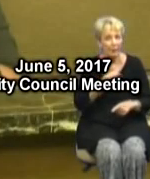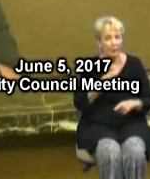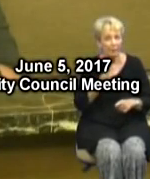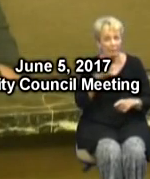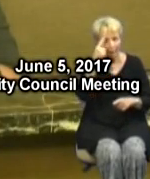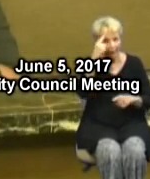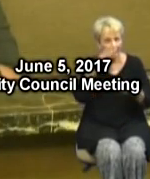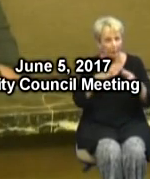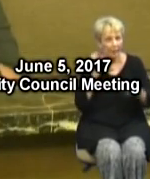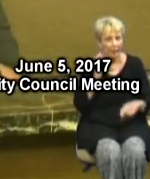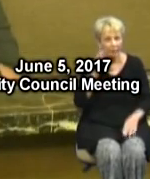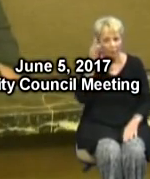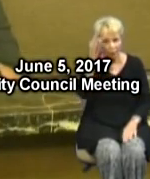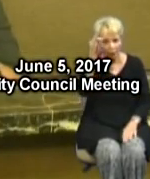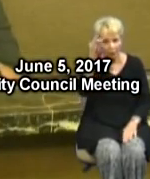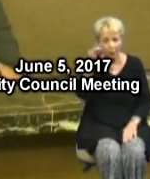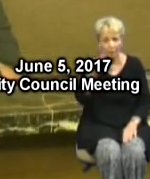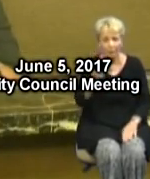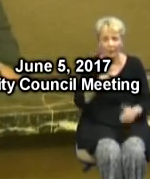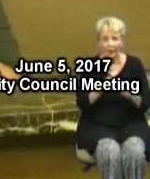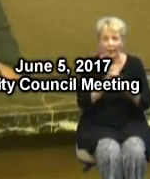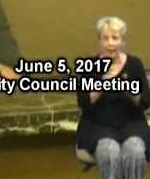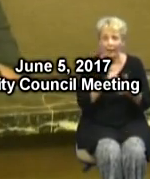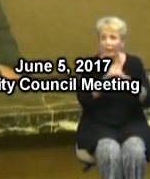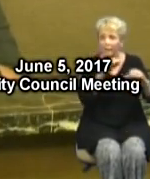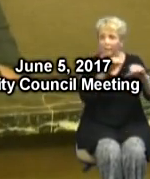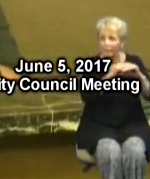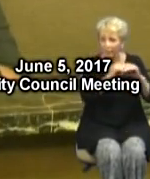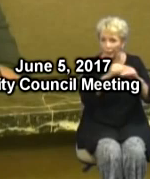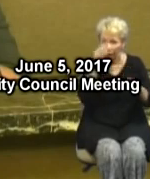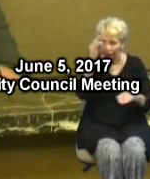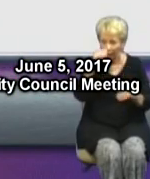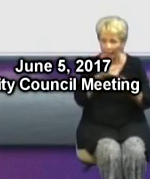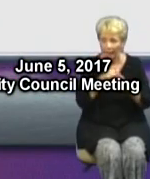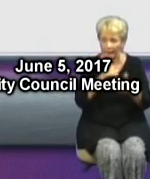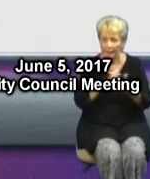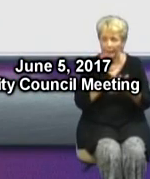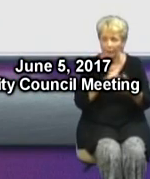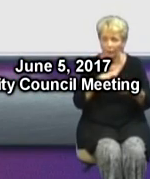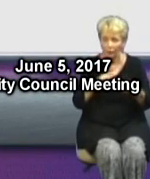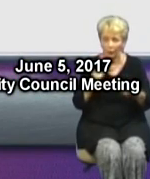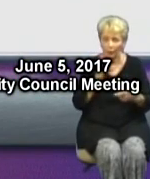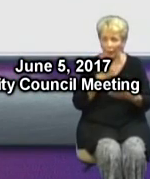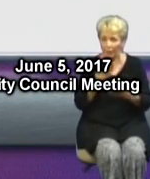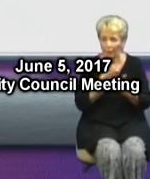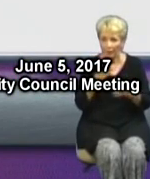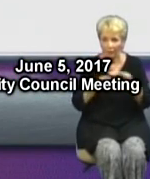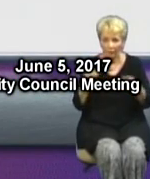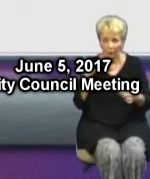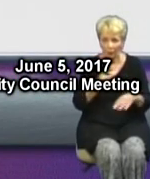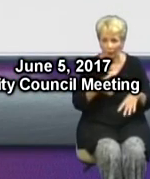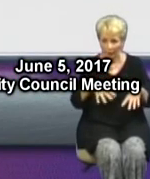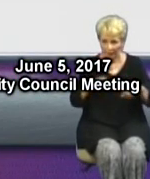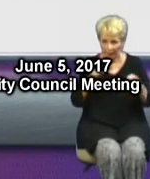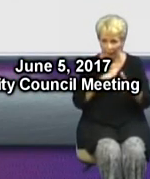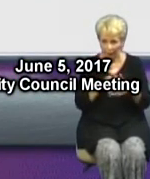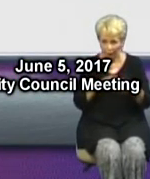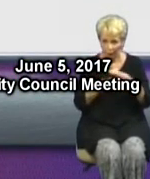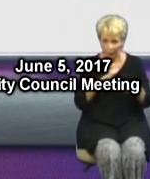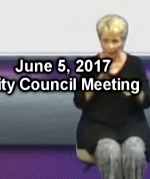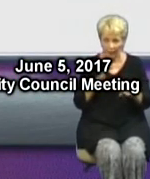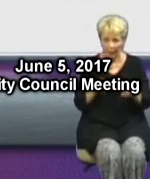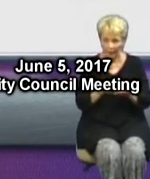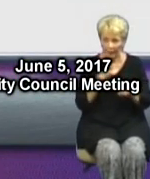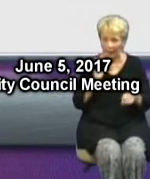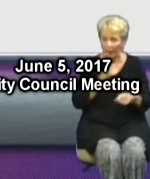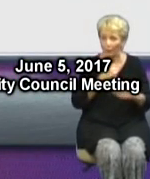future. So what does that mean for this budget? That means that if we take this community as our